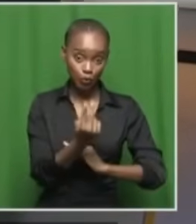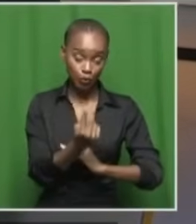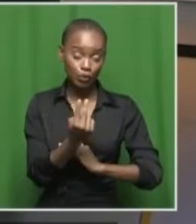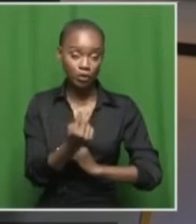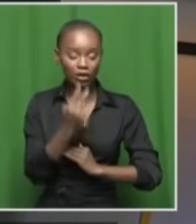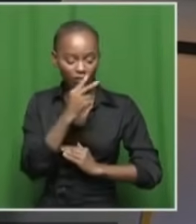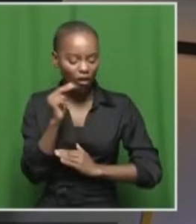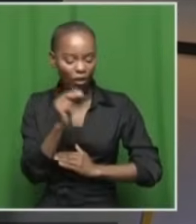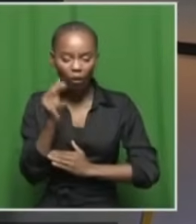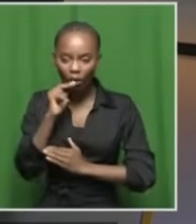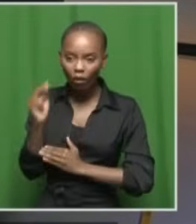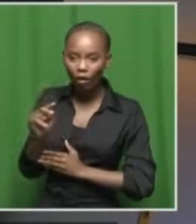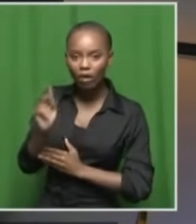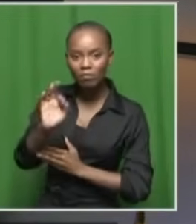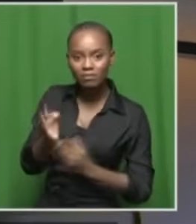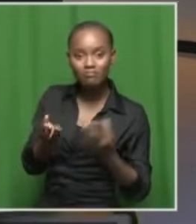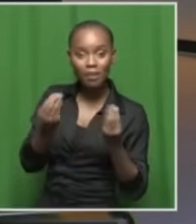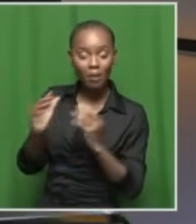could,